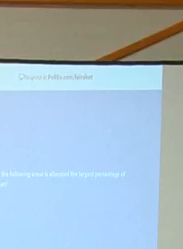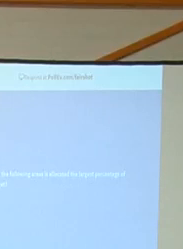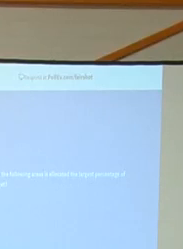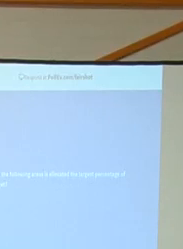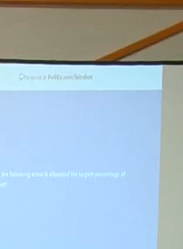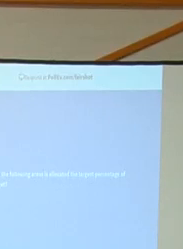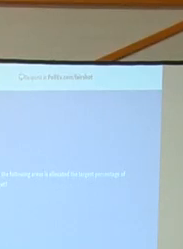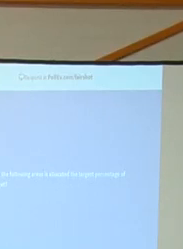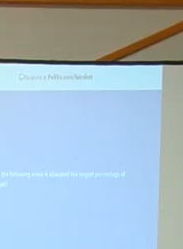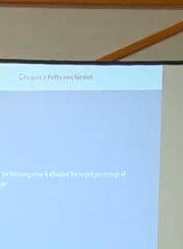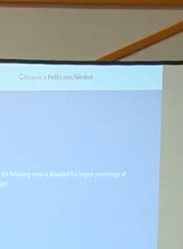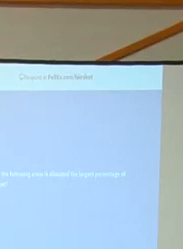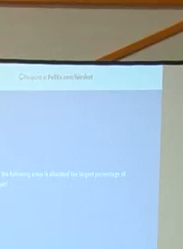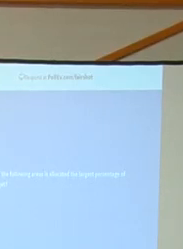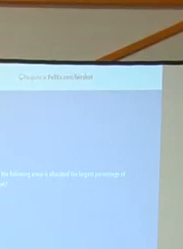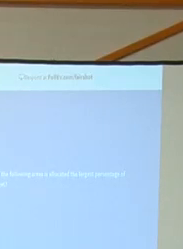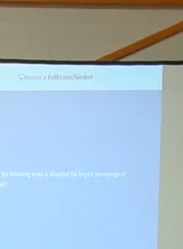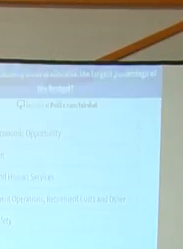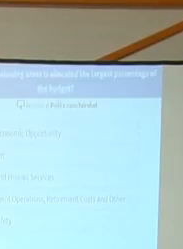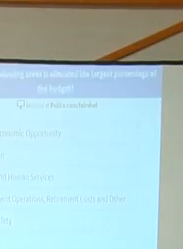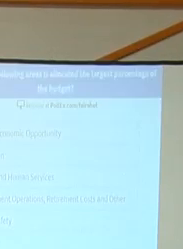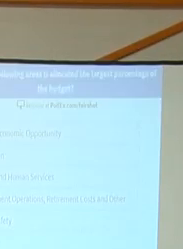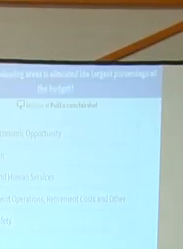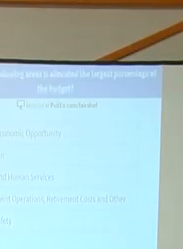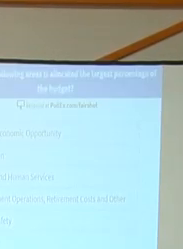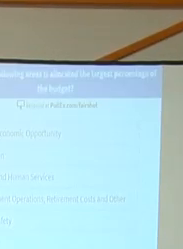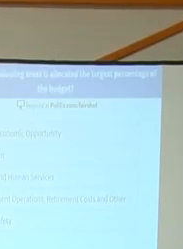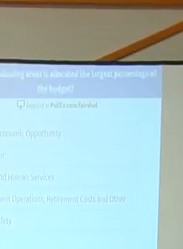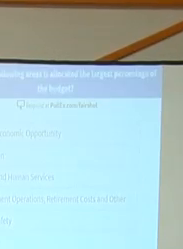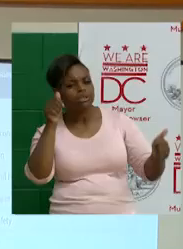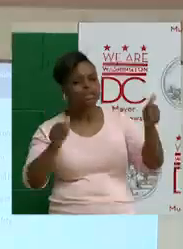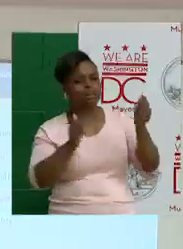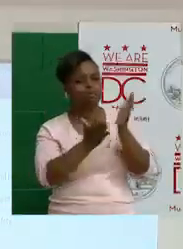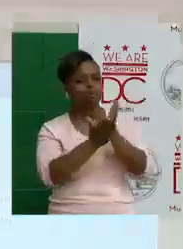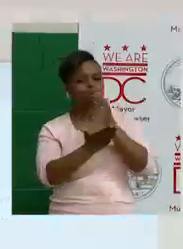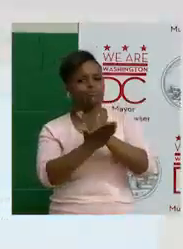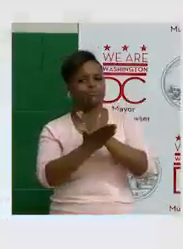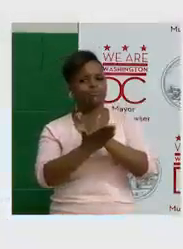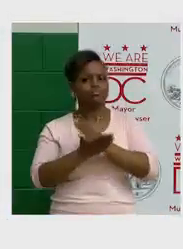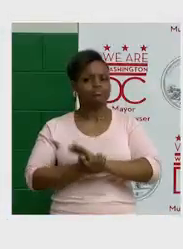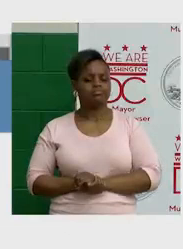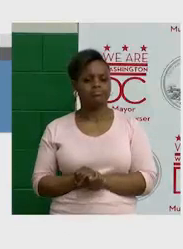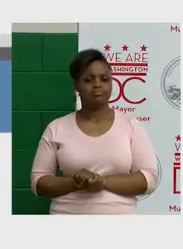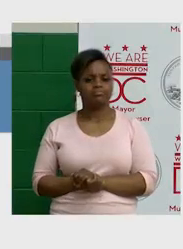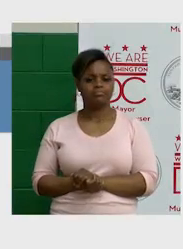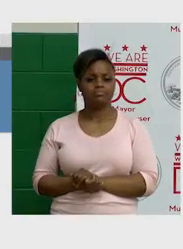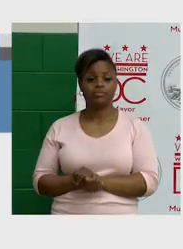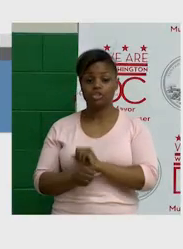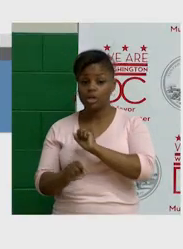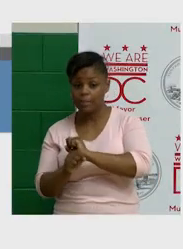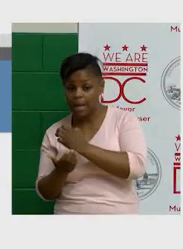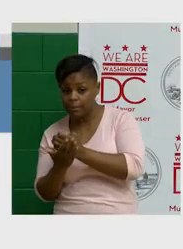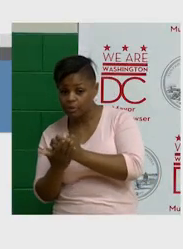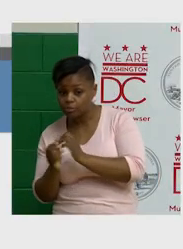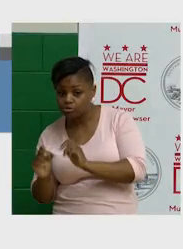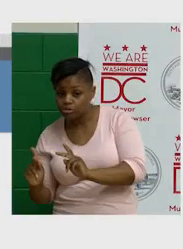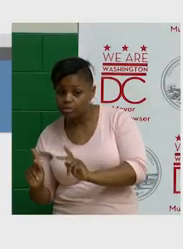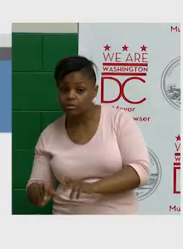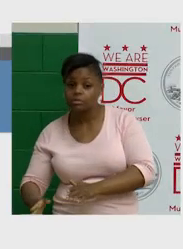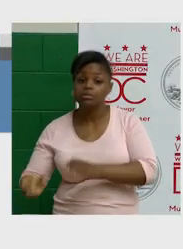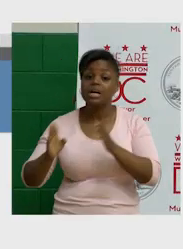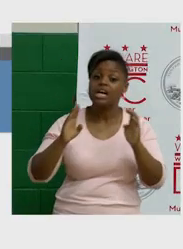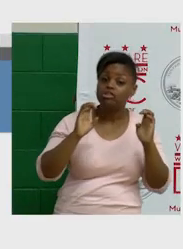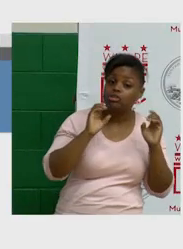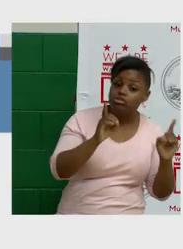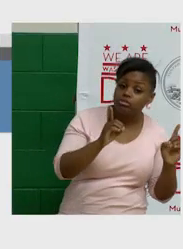is allocated the largest percentage of the budget? Is it jobs and economic opportunity, education, health and